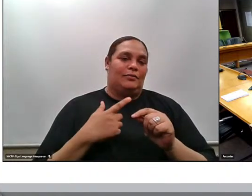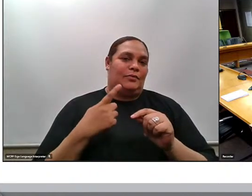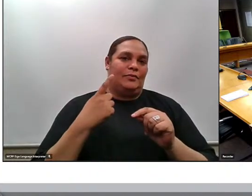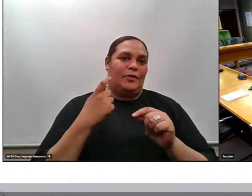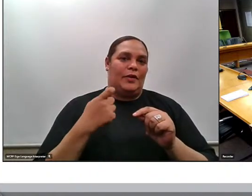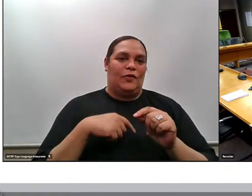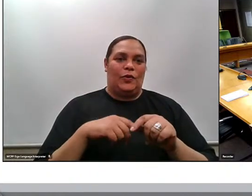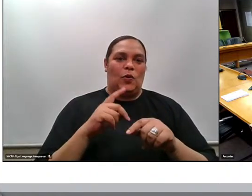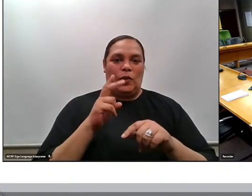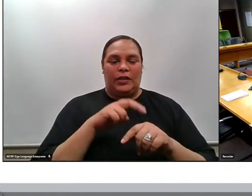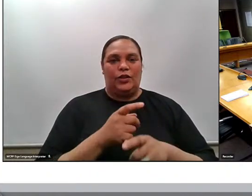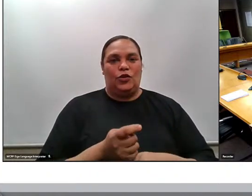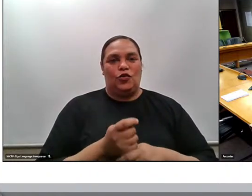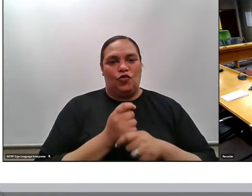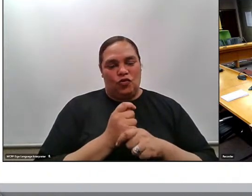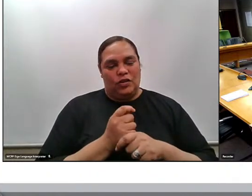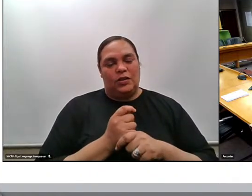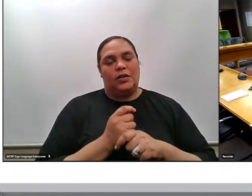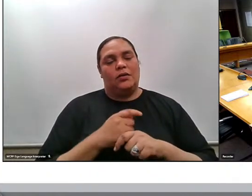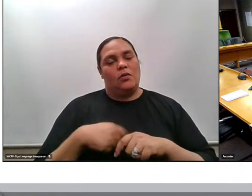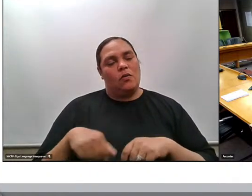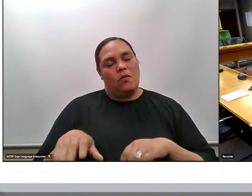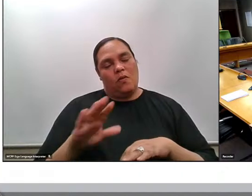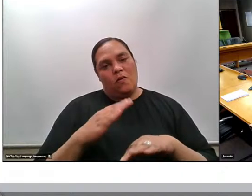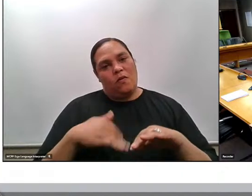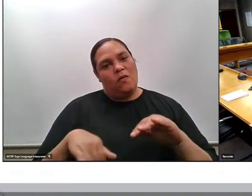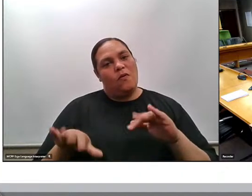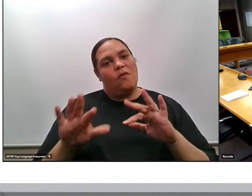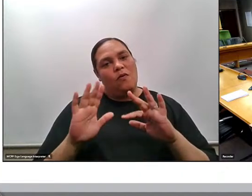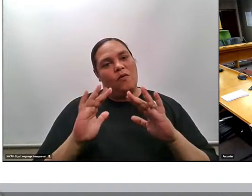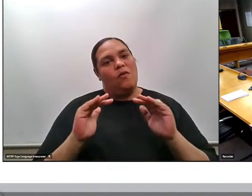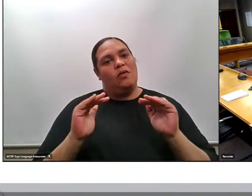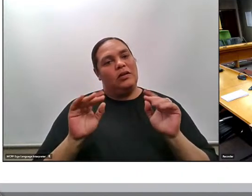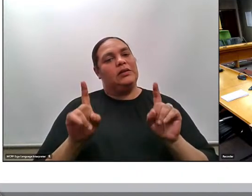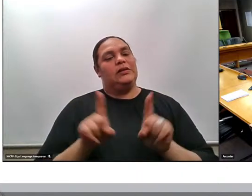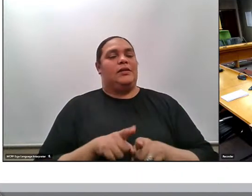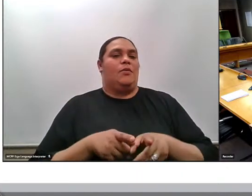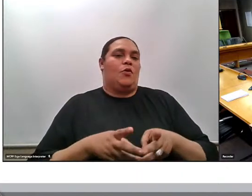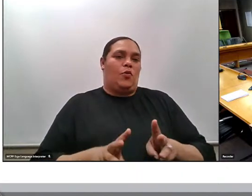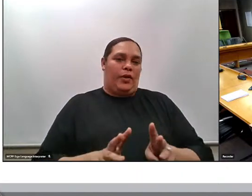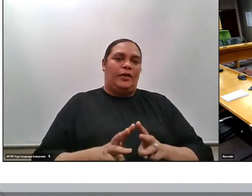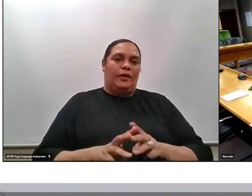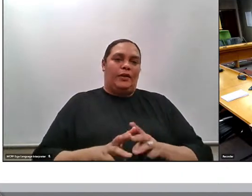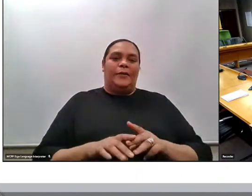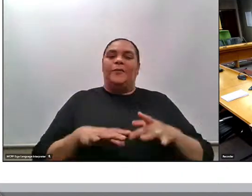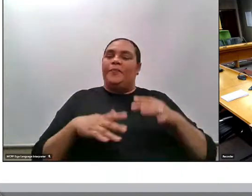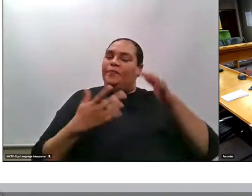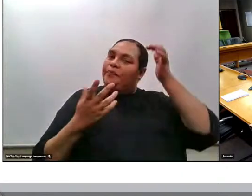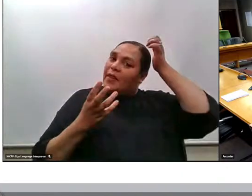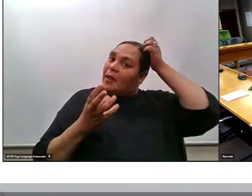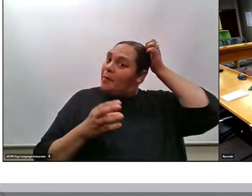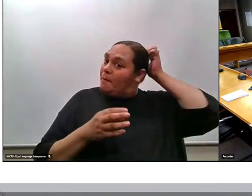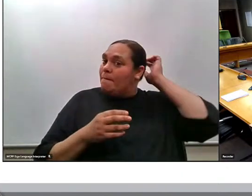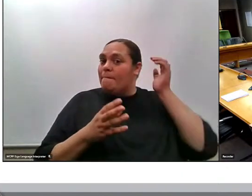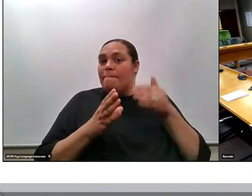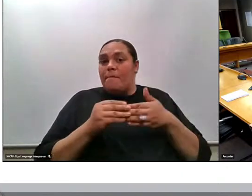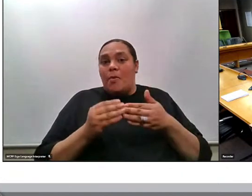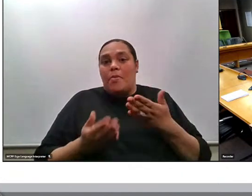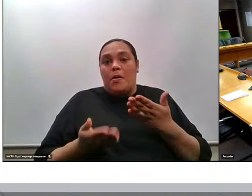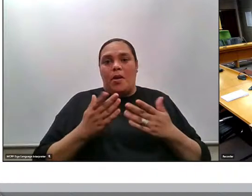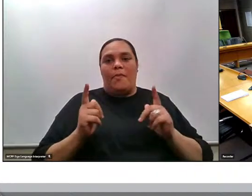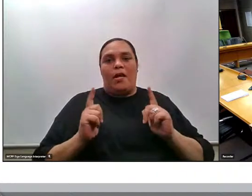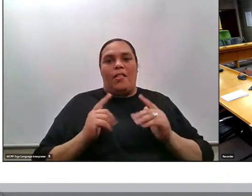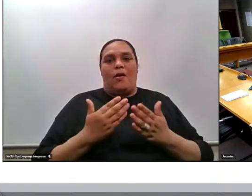should treat them all, in a similar way. Obviously, members might be